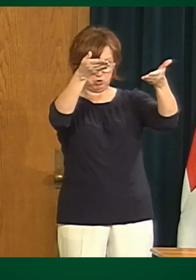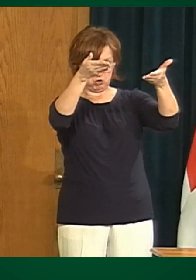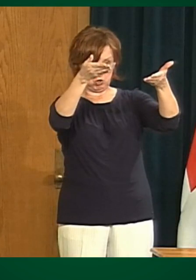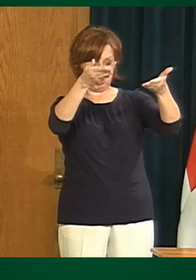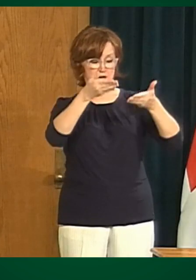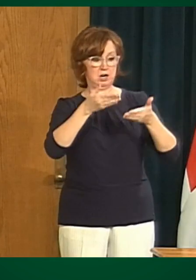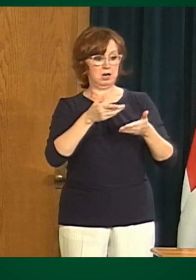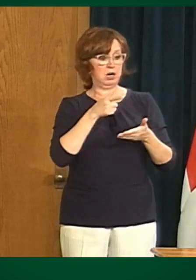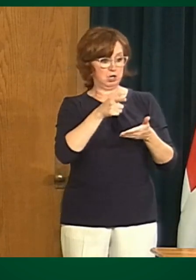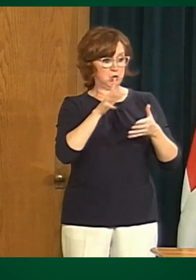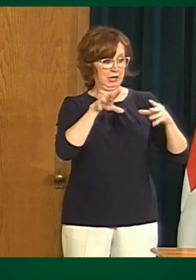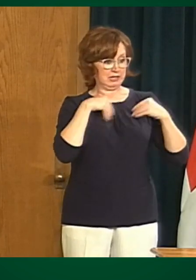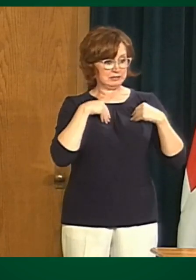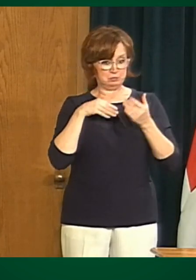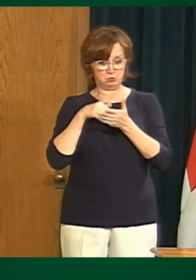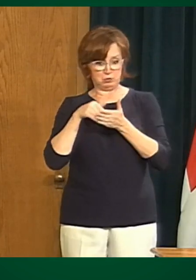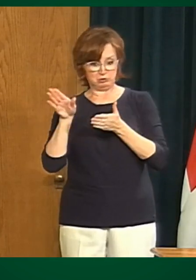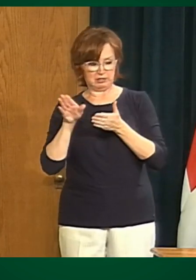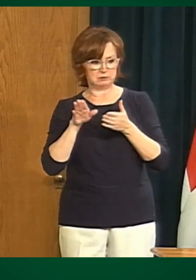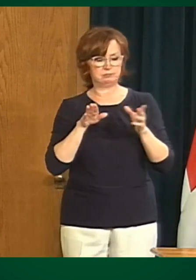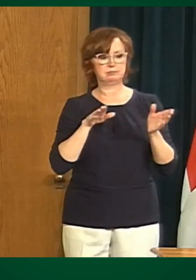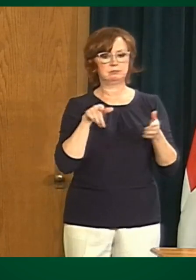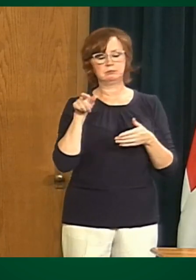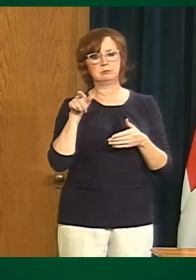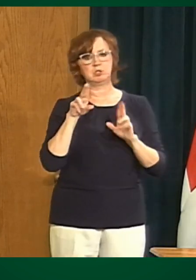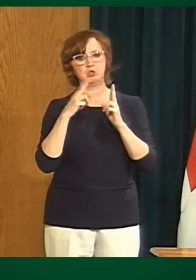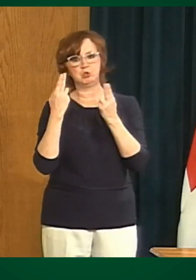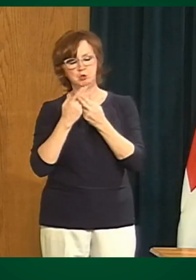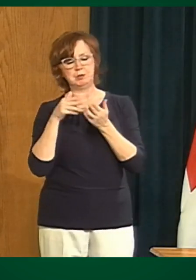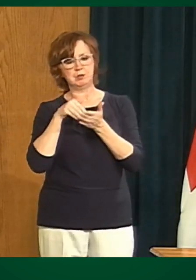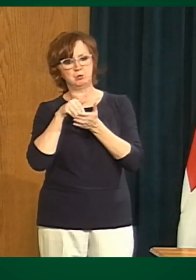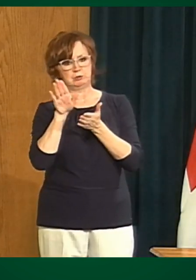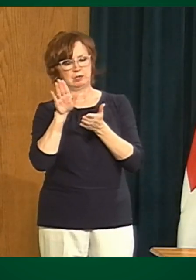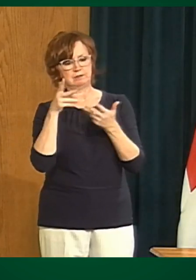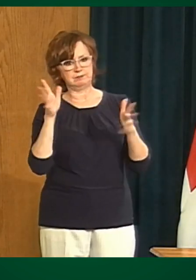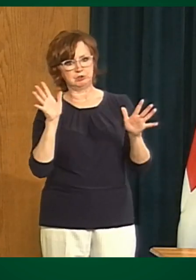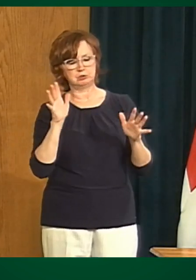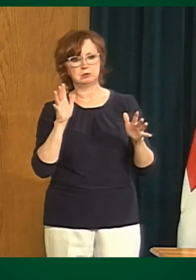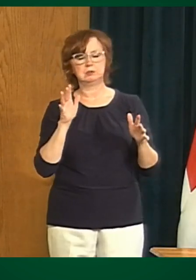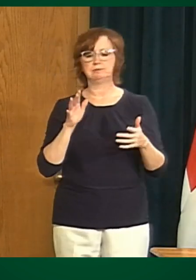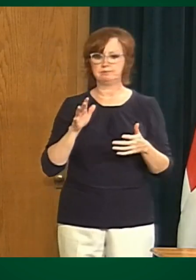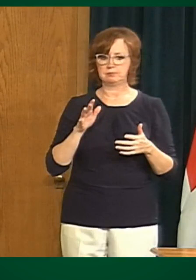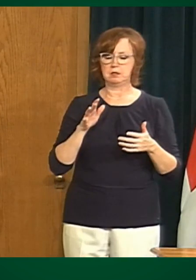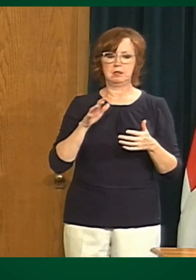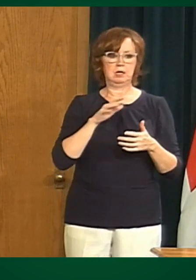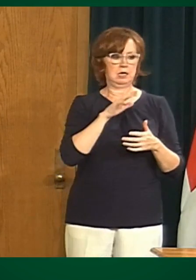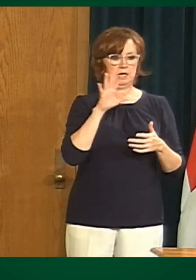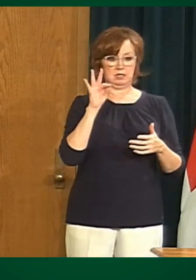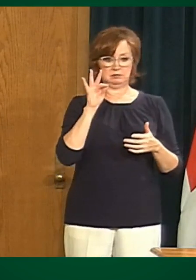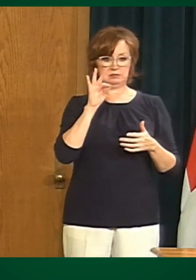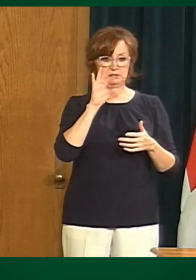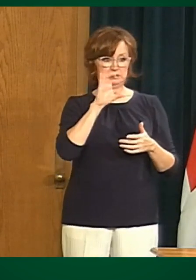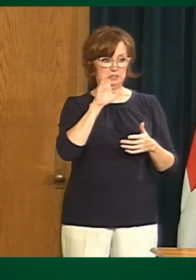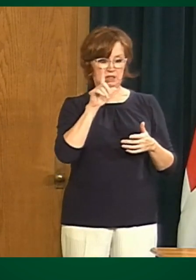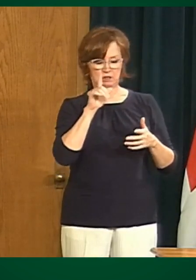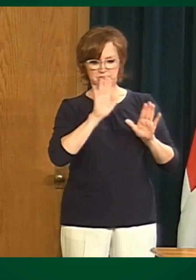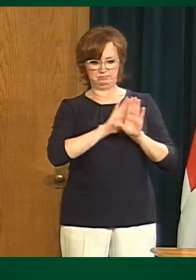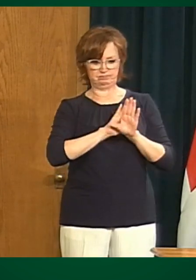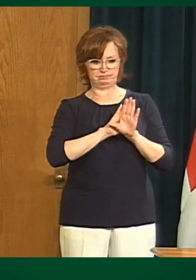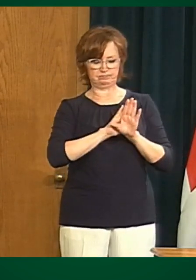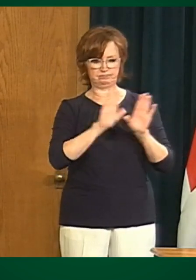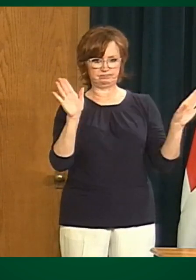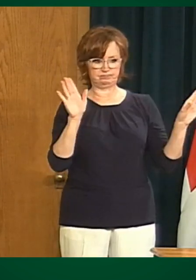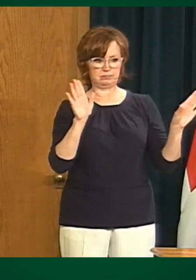to the FCL, that the minister has been reaching out to both sides to have a discussion with respect to